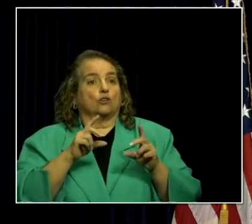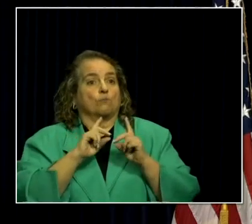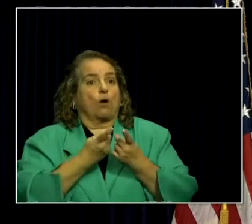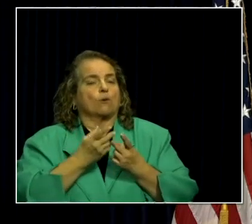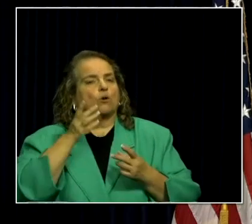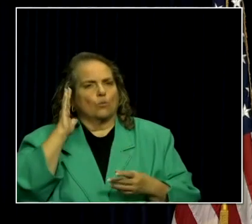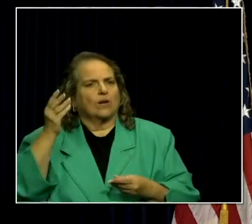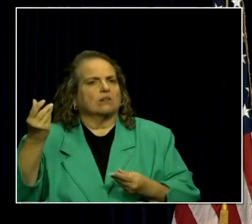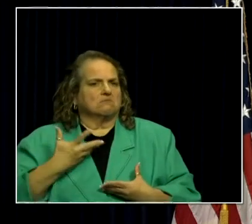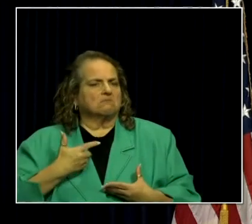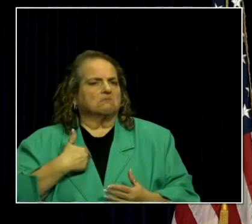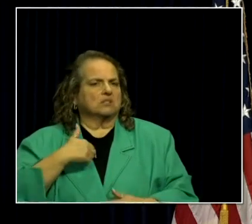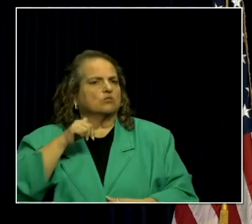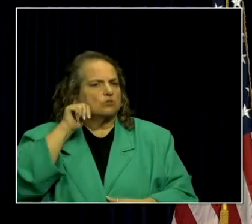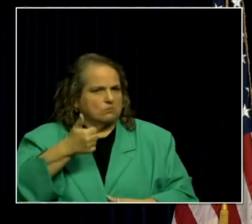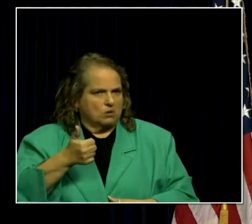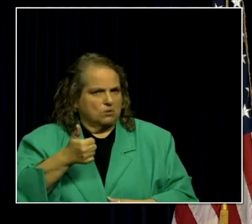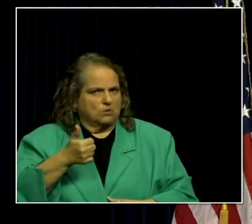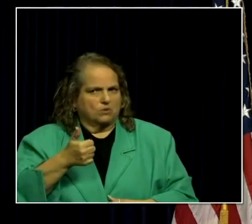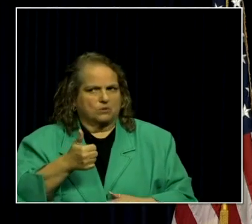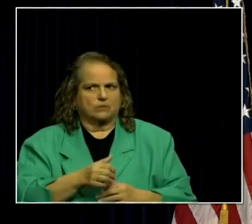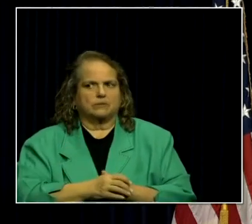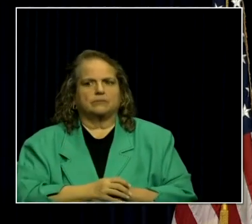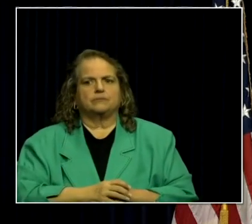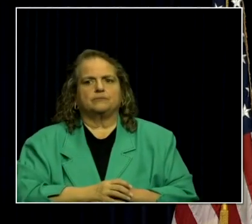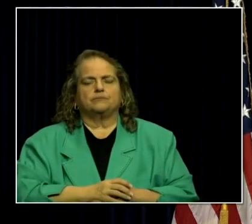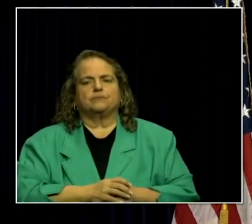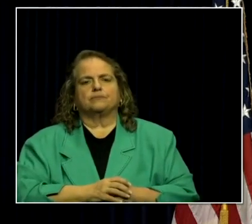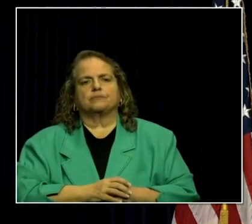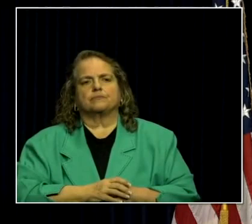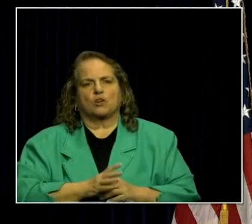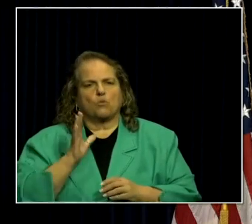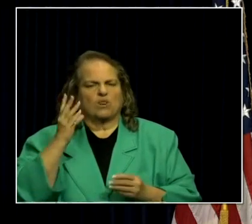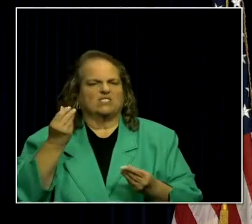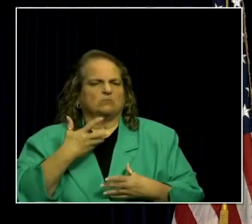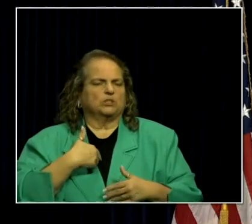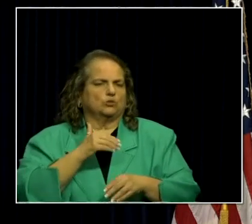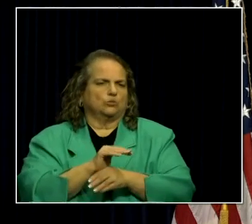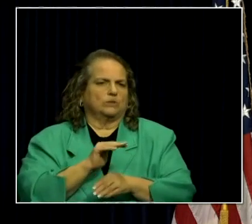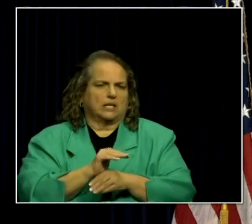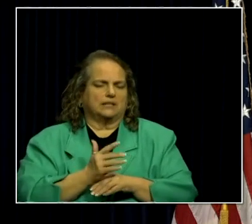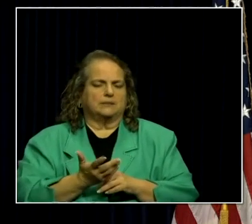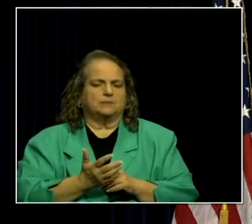which I believe is going to provide that information tonight.